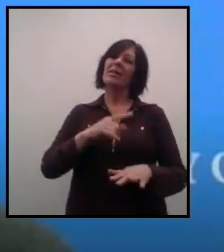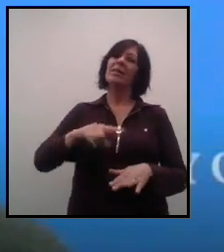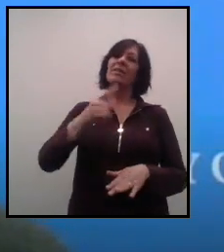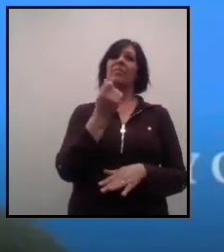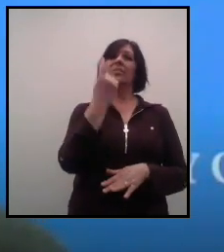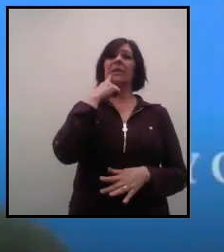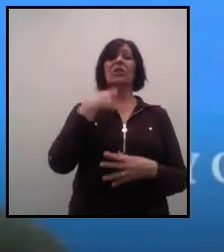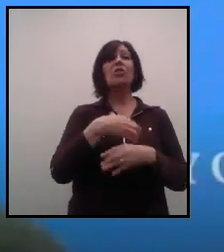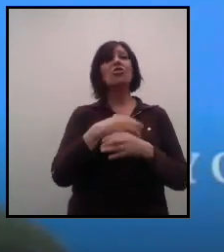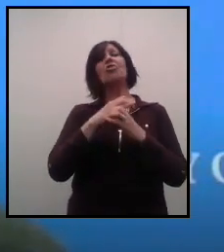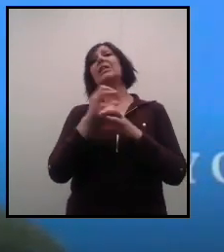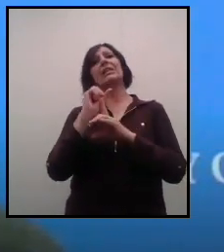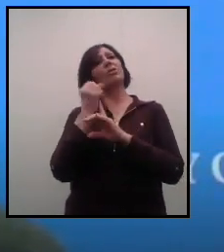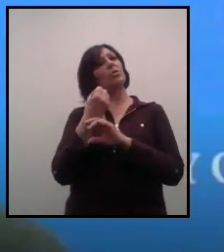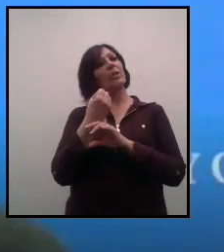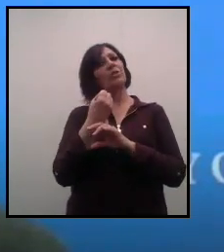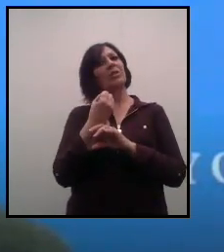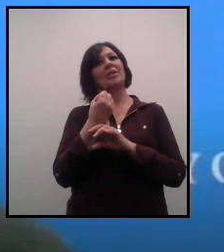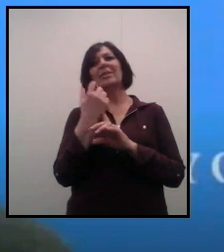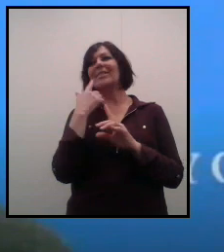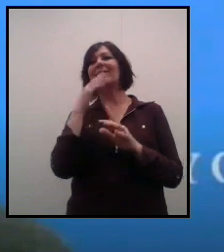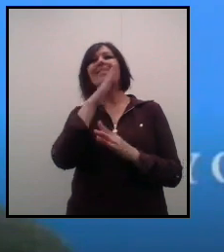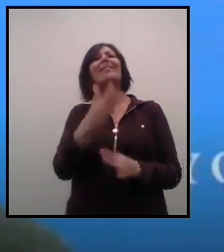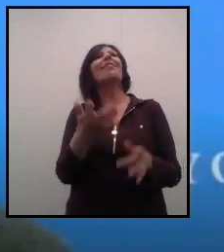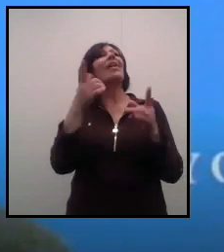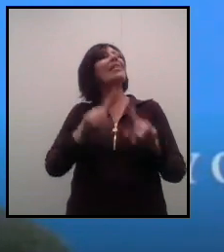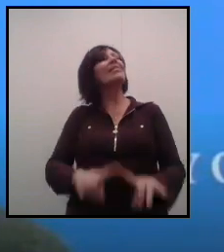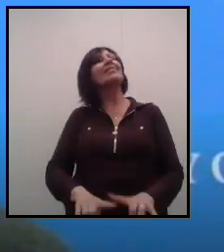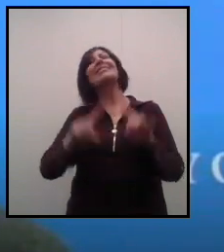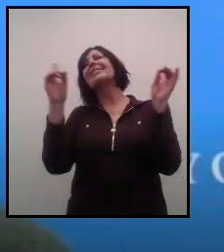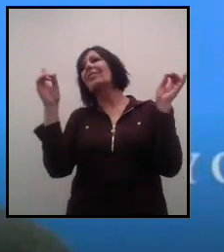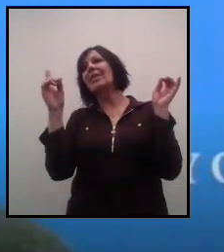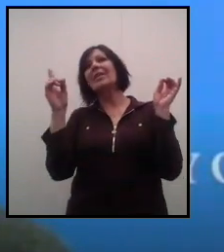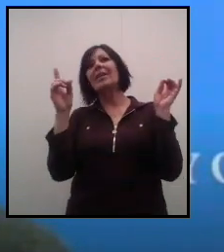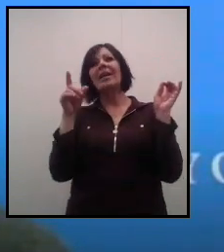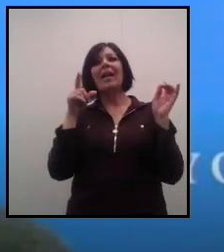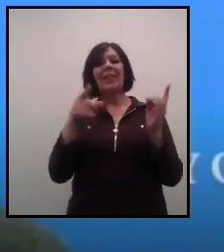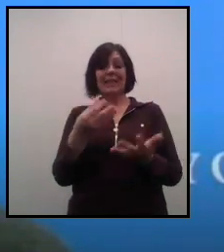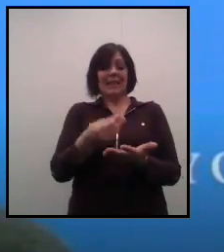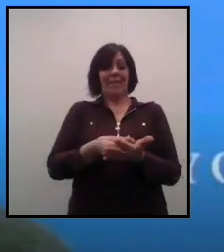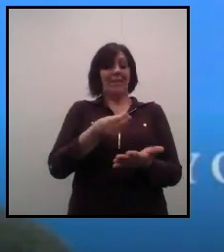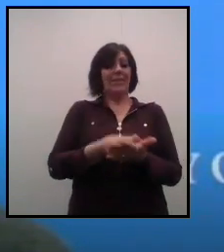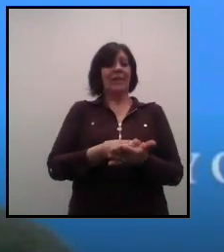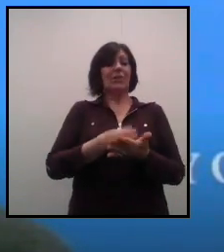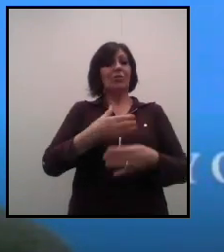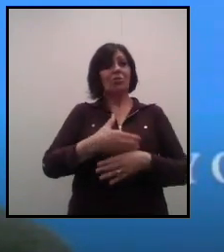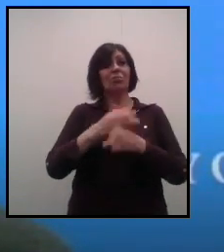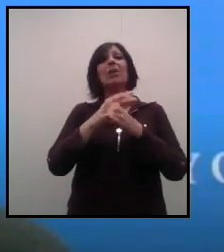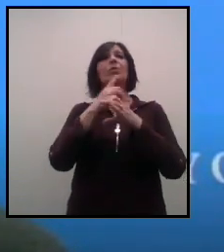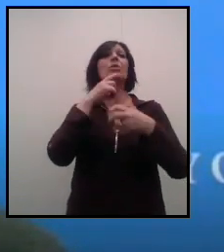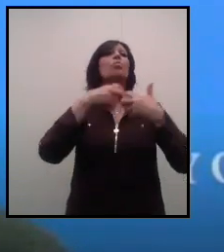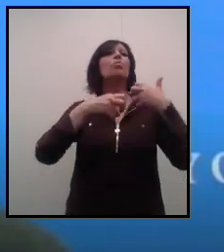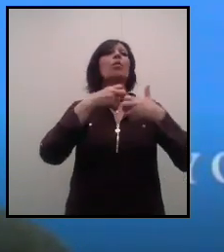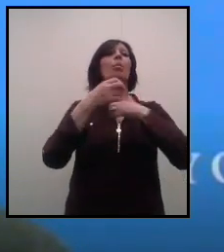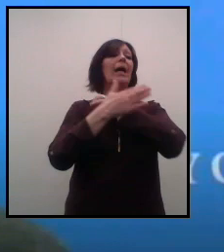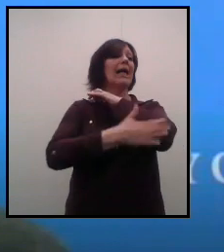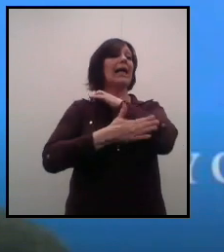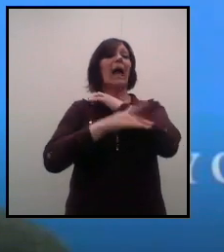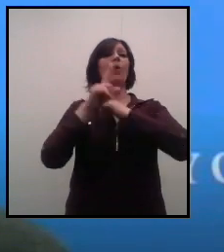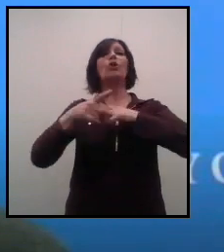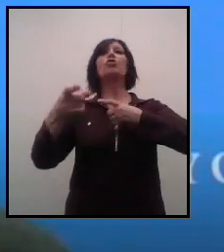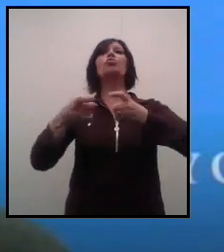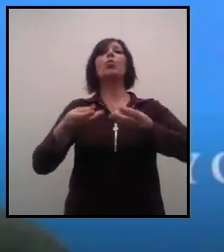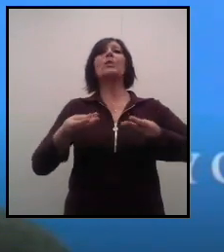this is a crisis situation unlike any other. The red-green fiscal crisis was a problem because county government couldn't control its